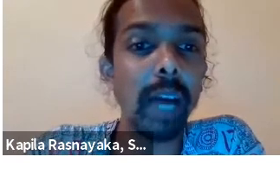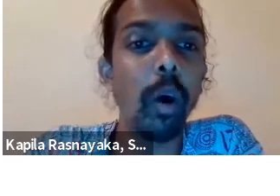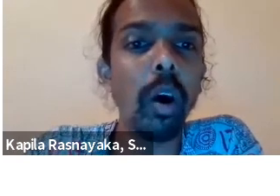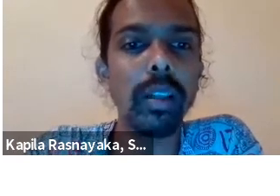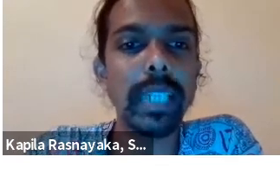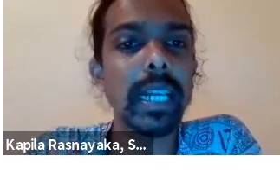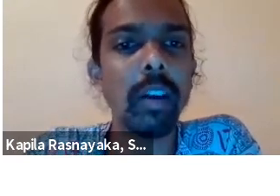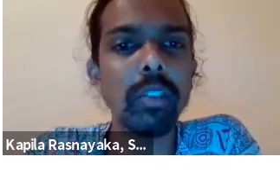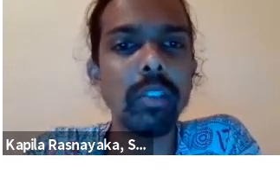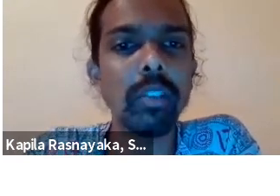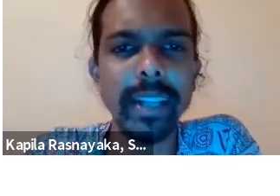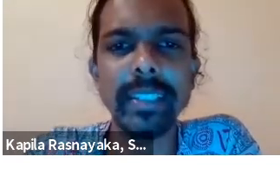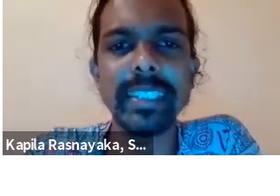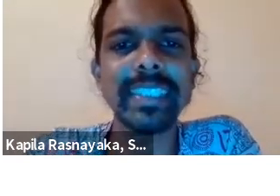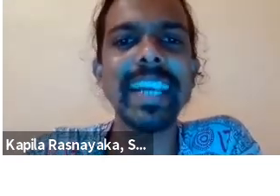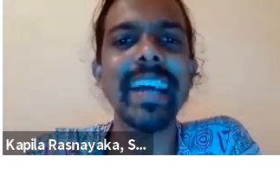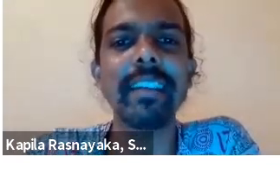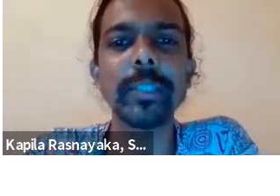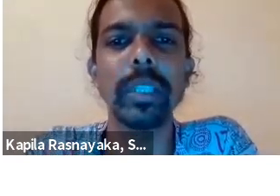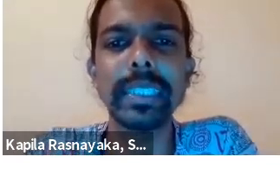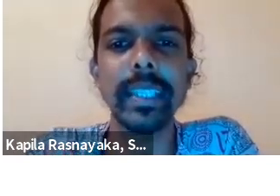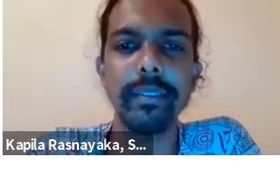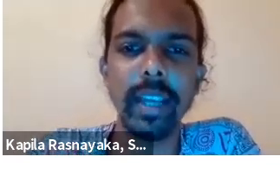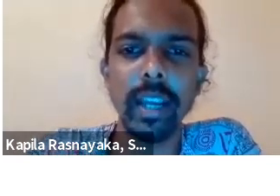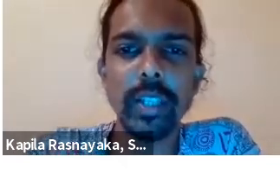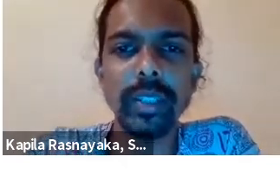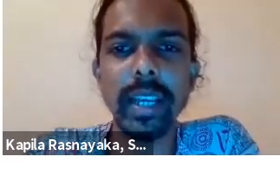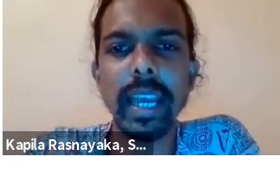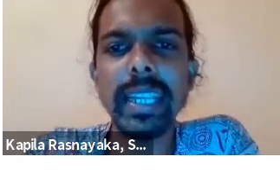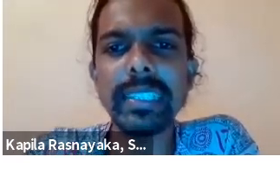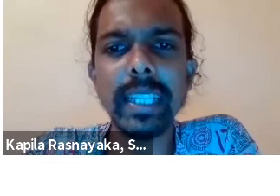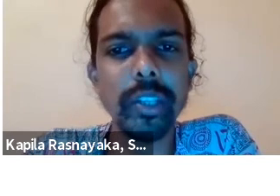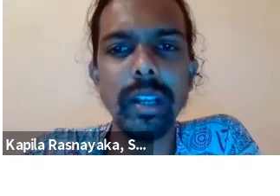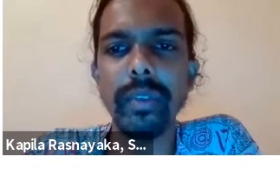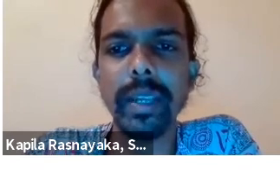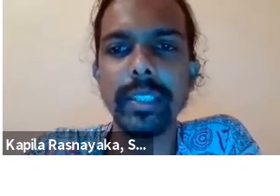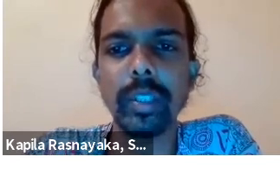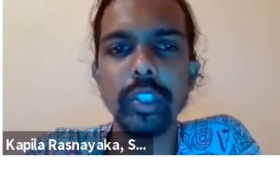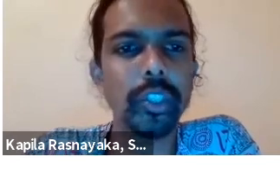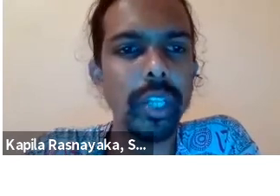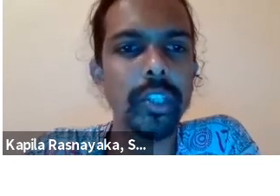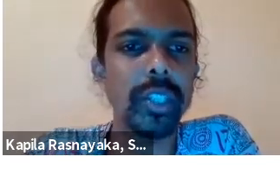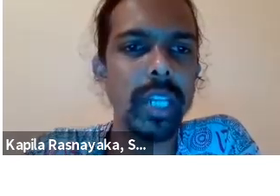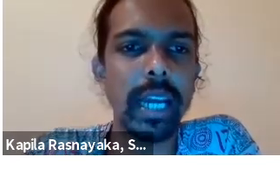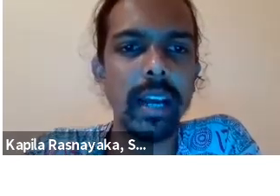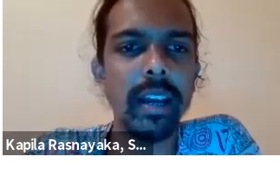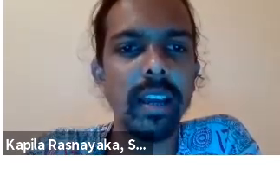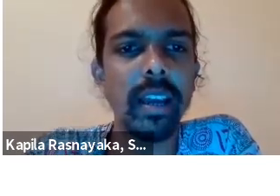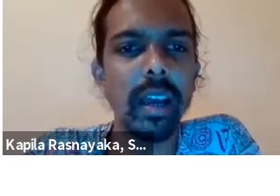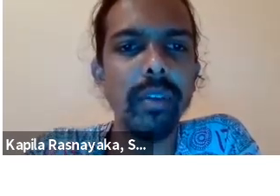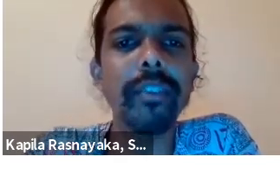We will uphold accountable practices that are responsive to the intersectional feminist social change